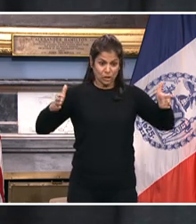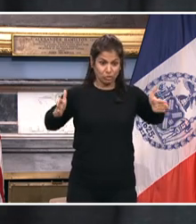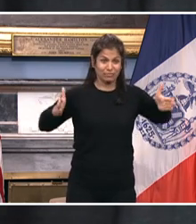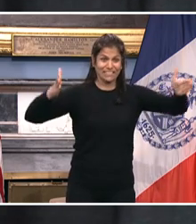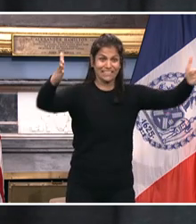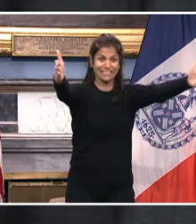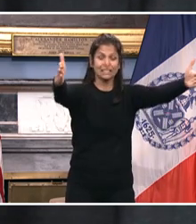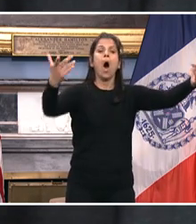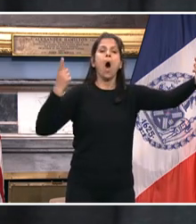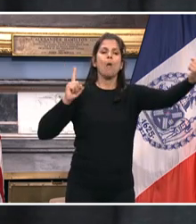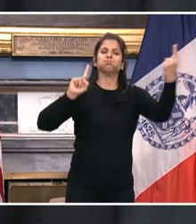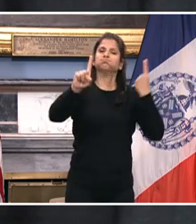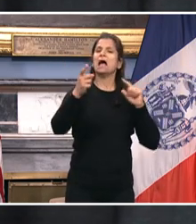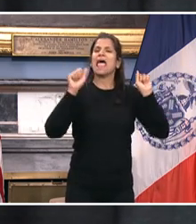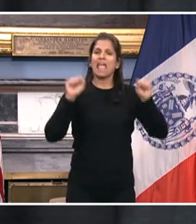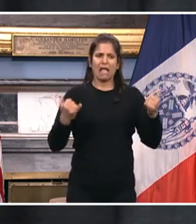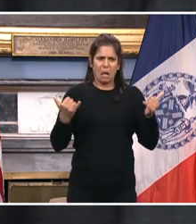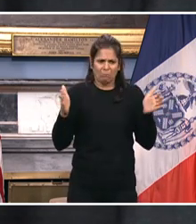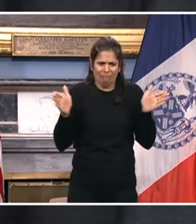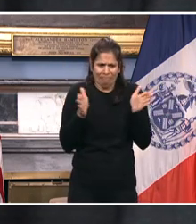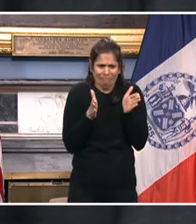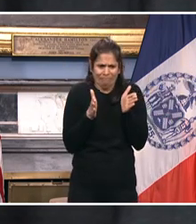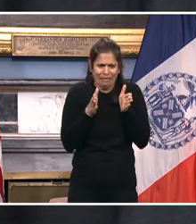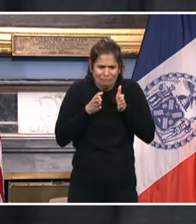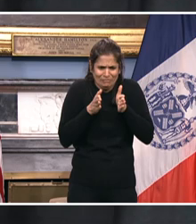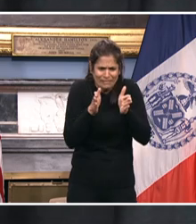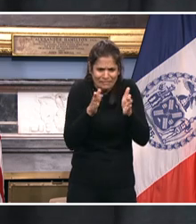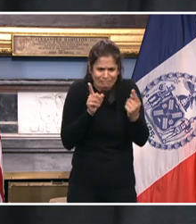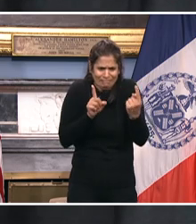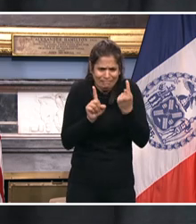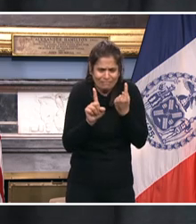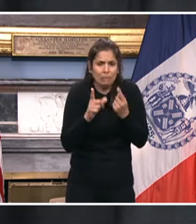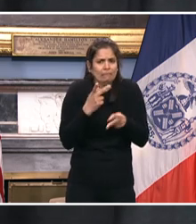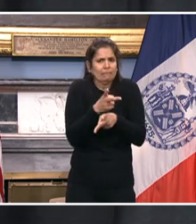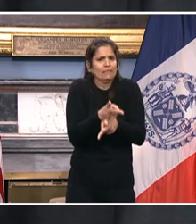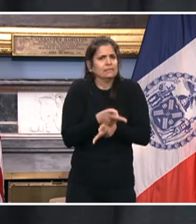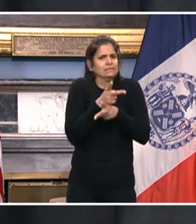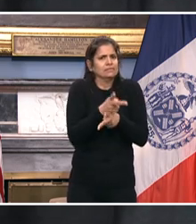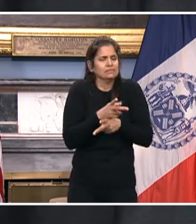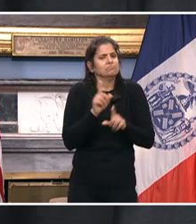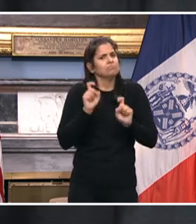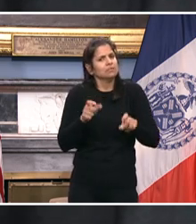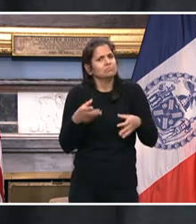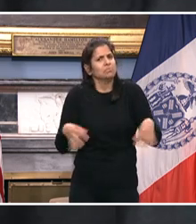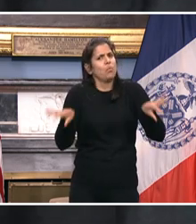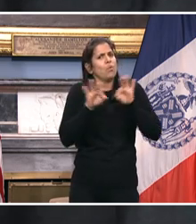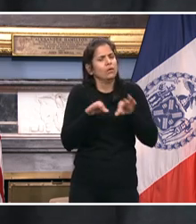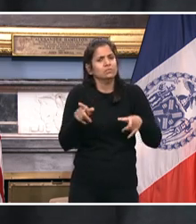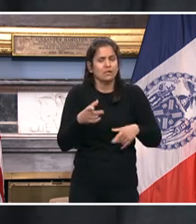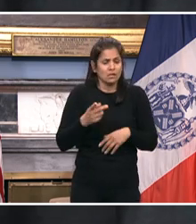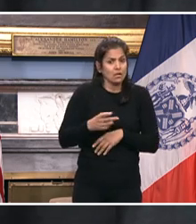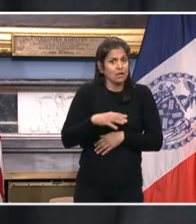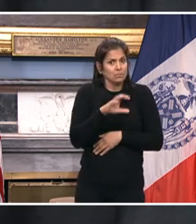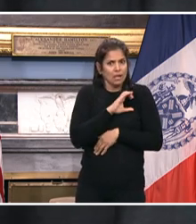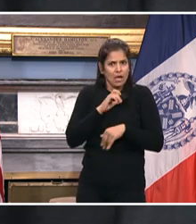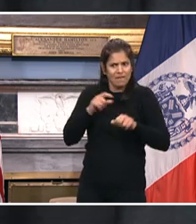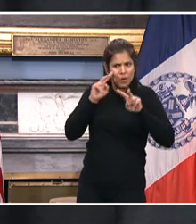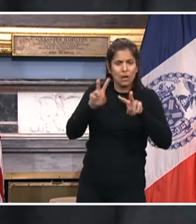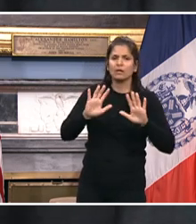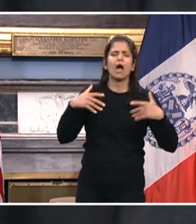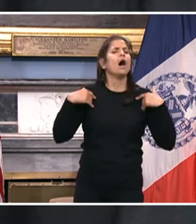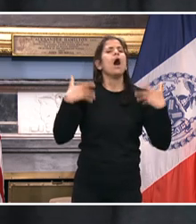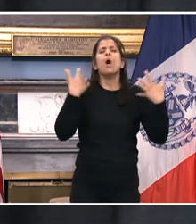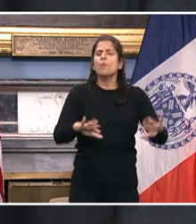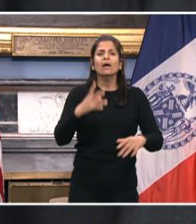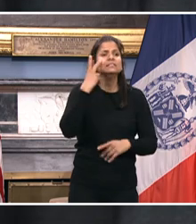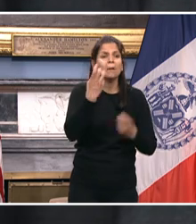Think about a block. If you close off a block, people have the impulse to come out and gather. We want to be really careful about that. And